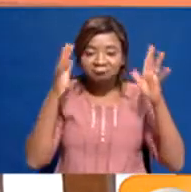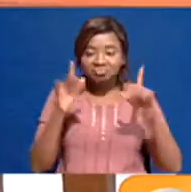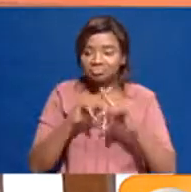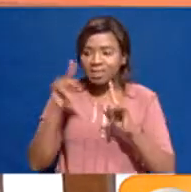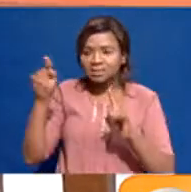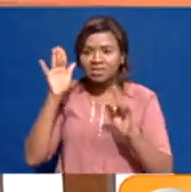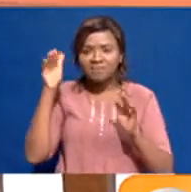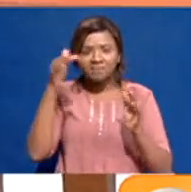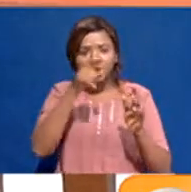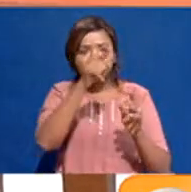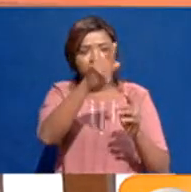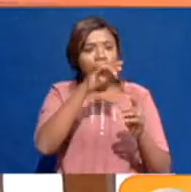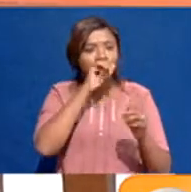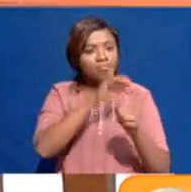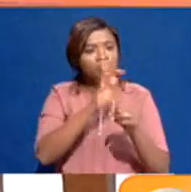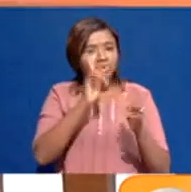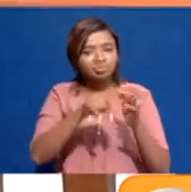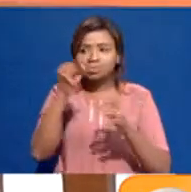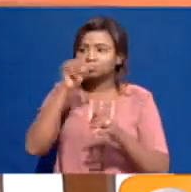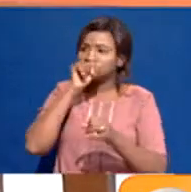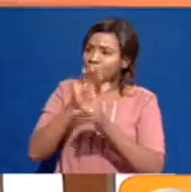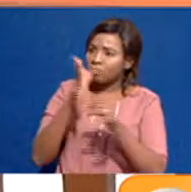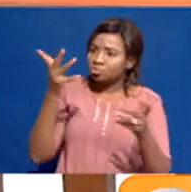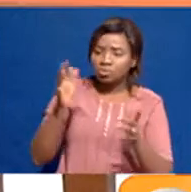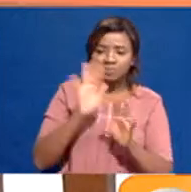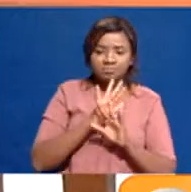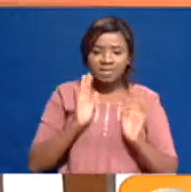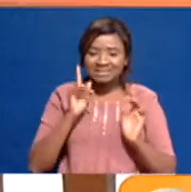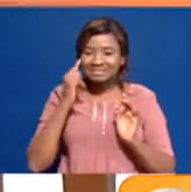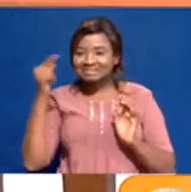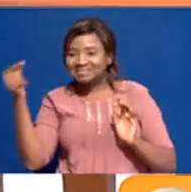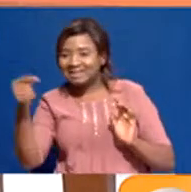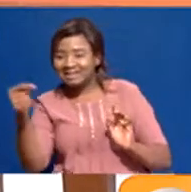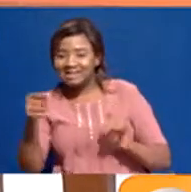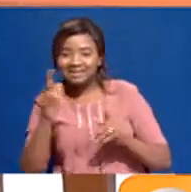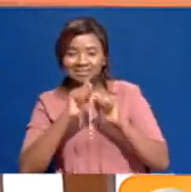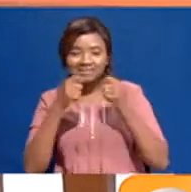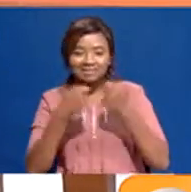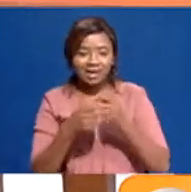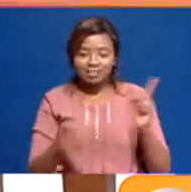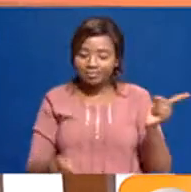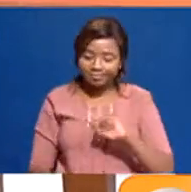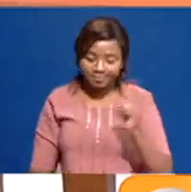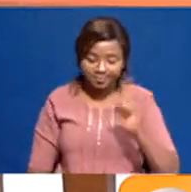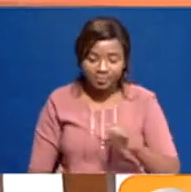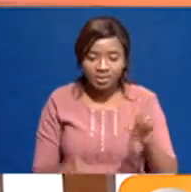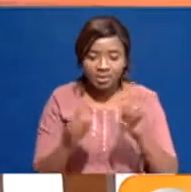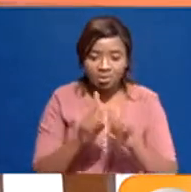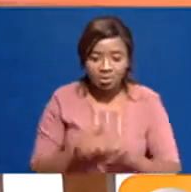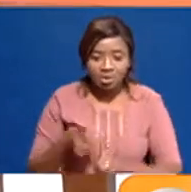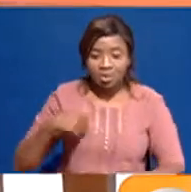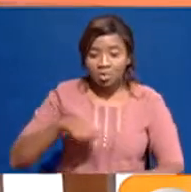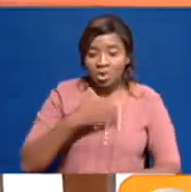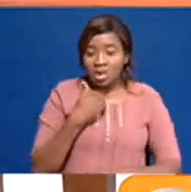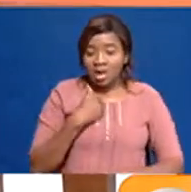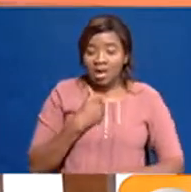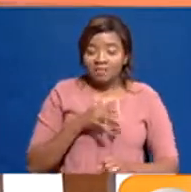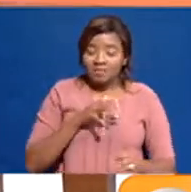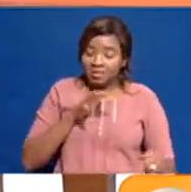you know, Jeff, we are leading in education. We have some of the most educated